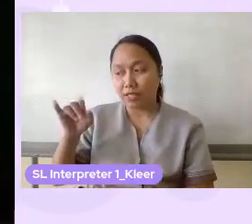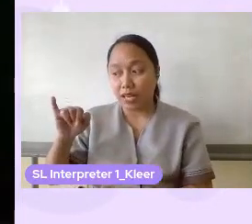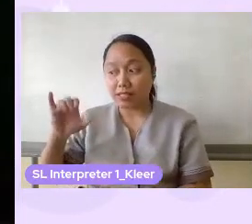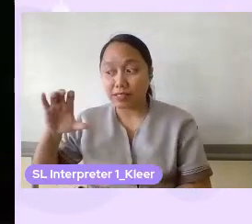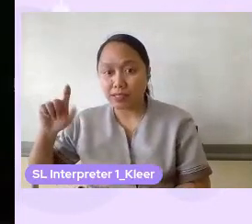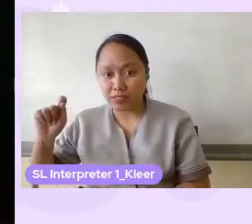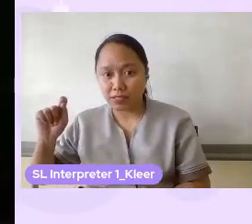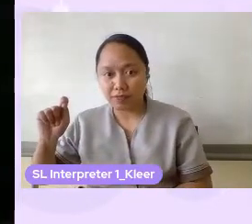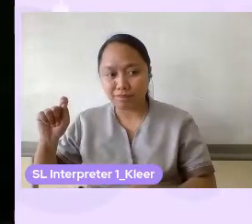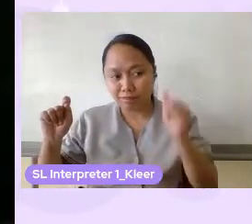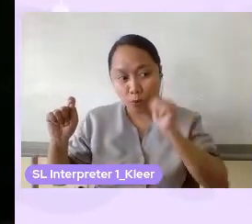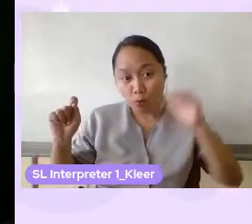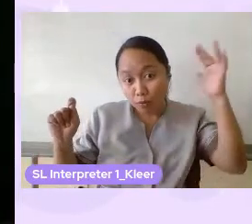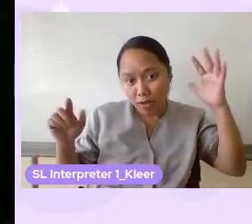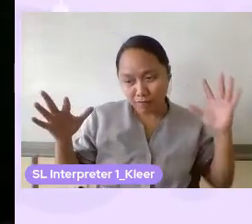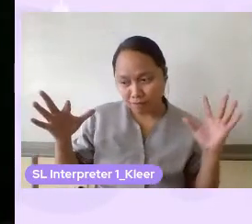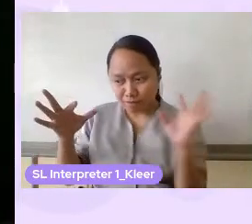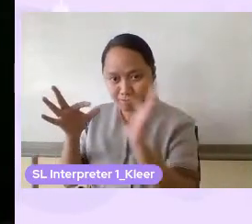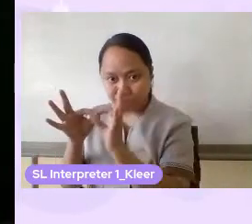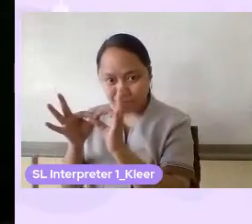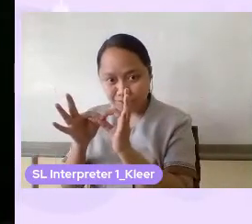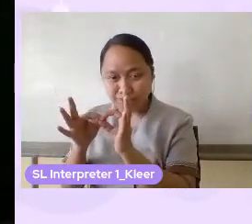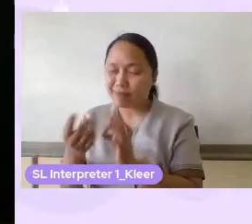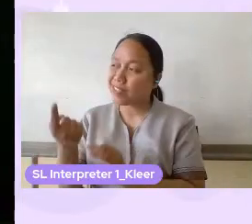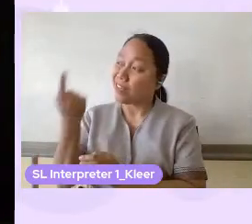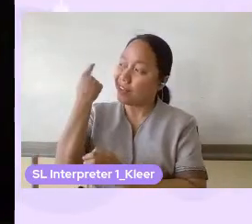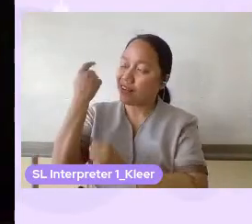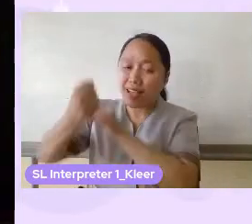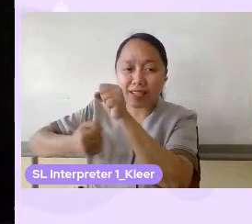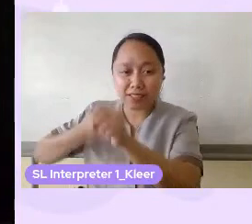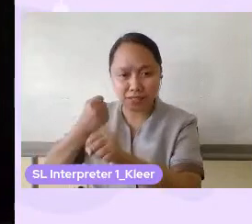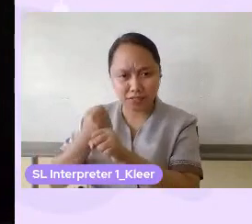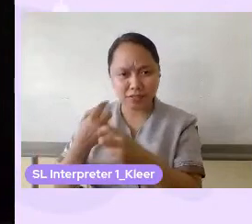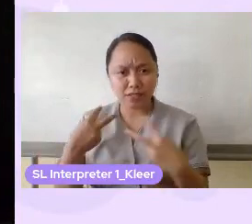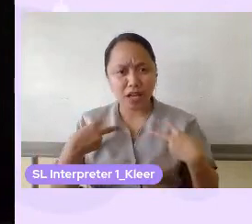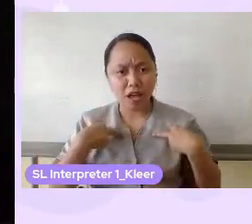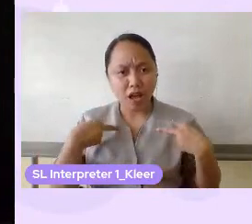in last year's ITU Plenipotentiary